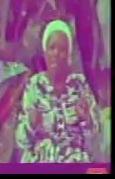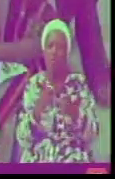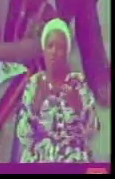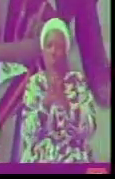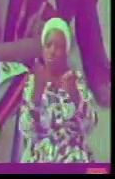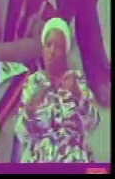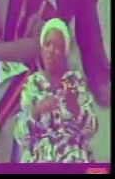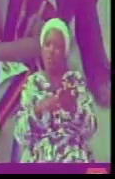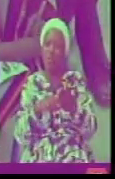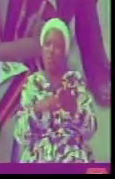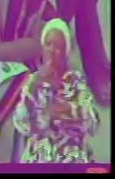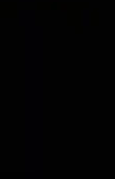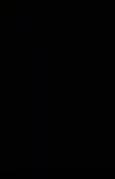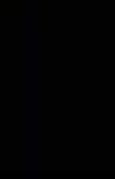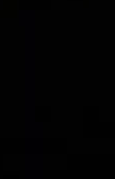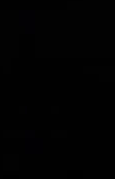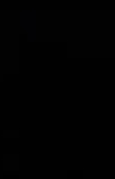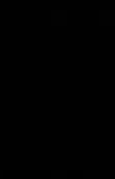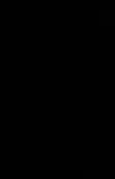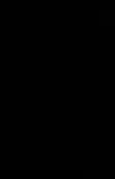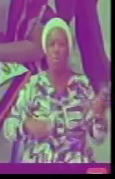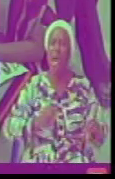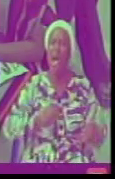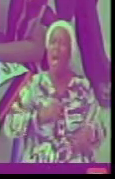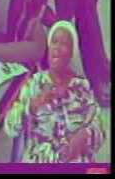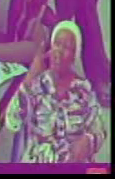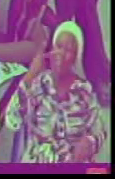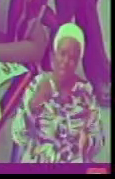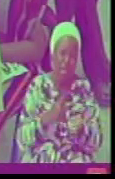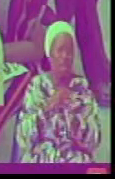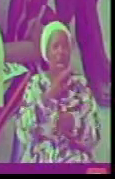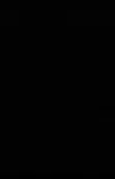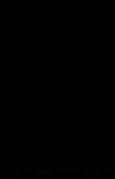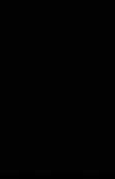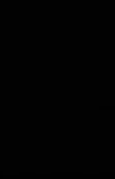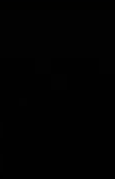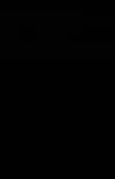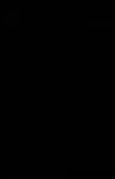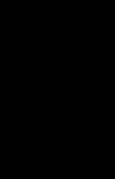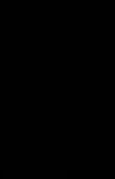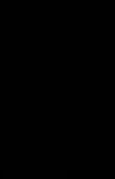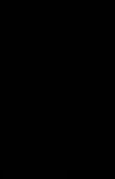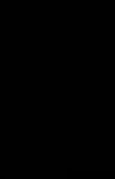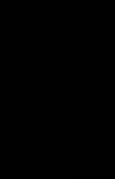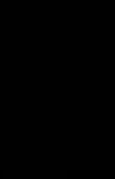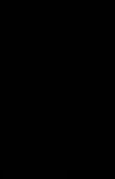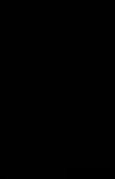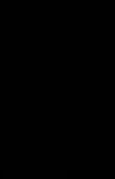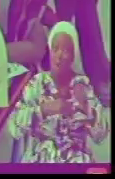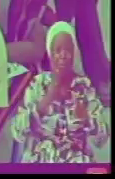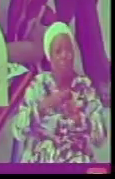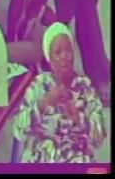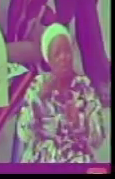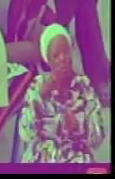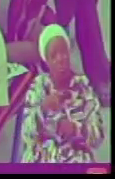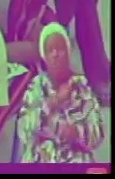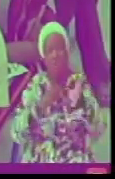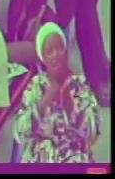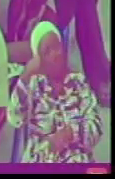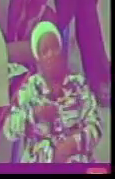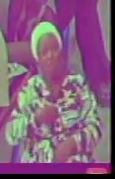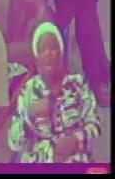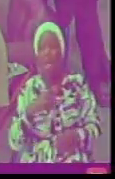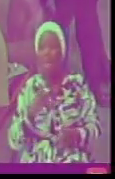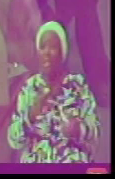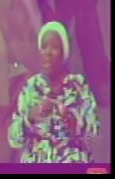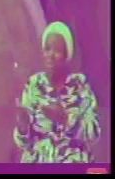you, as you come, I'll say, Lord, I recognize all that I, but you